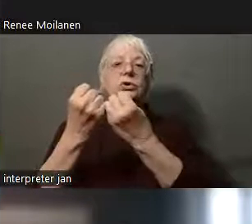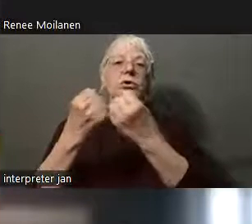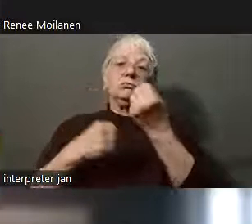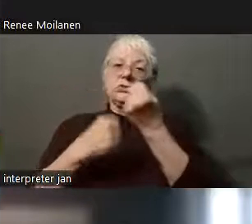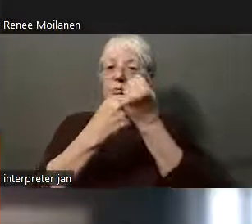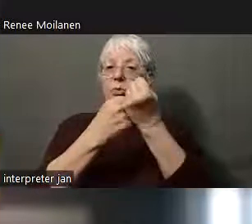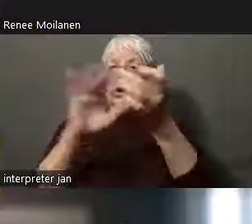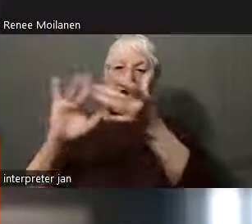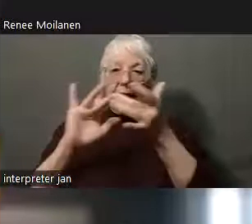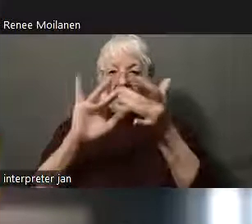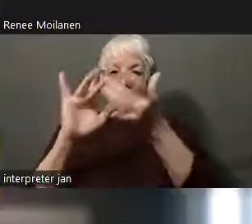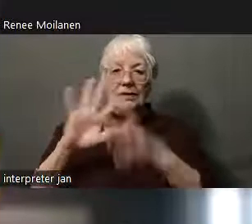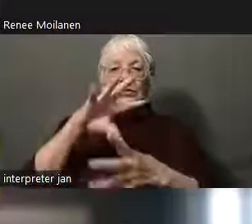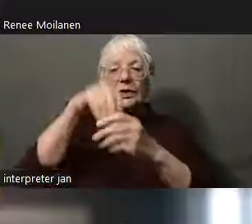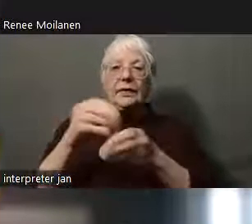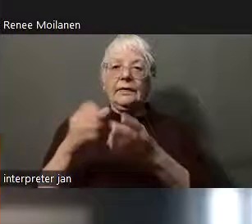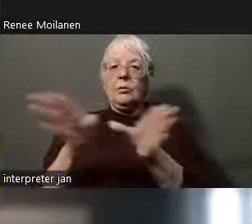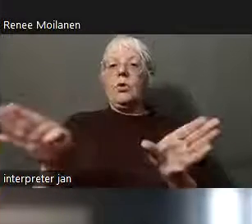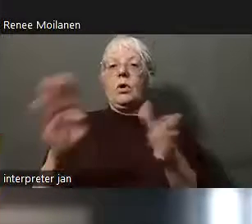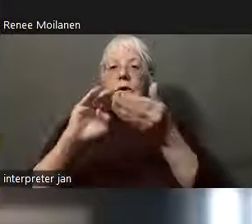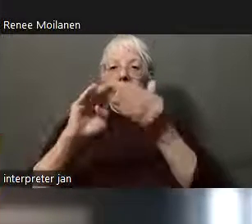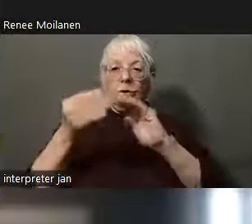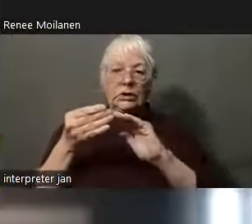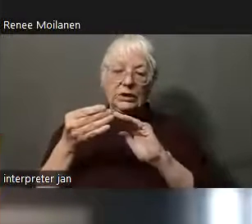within the broader community.